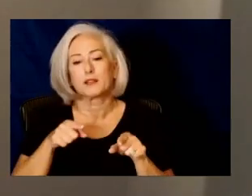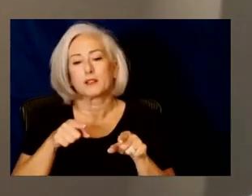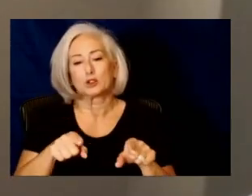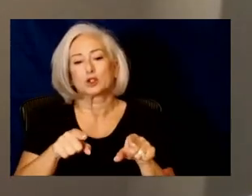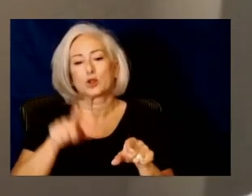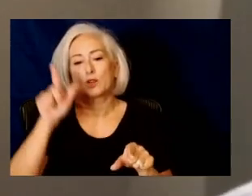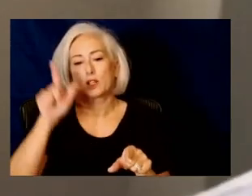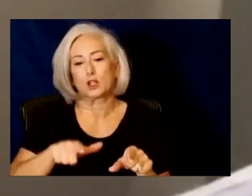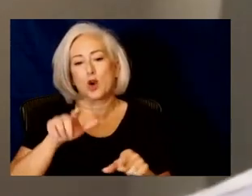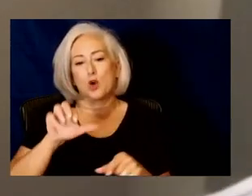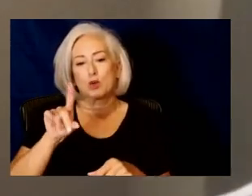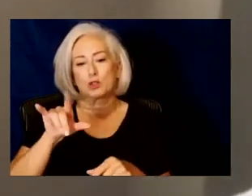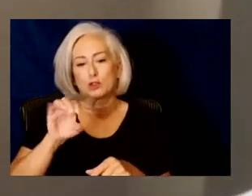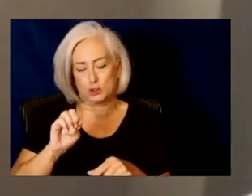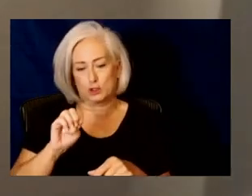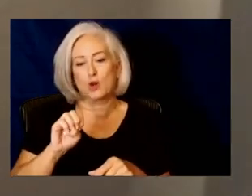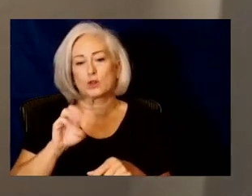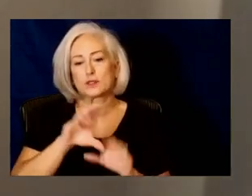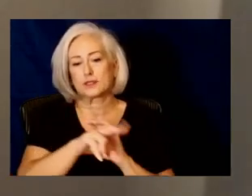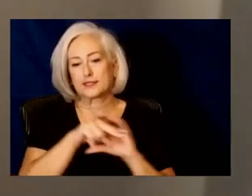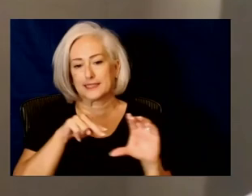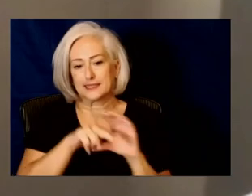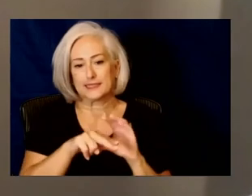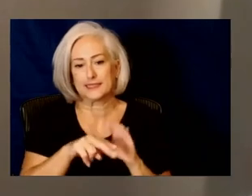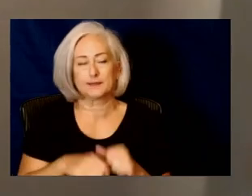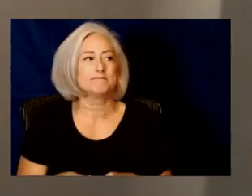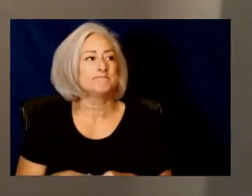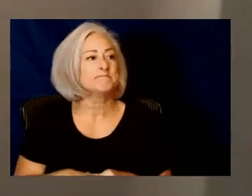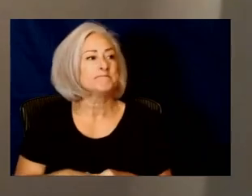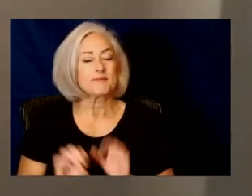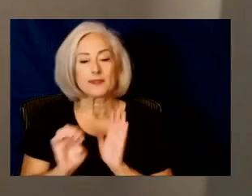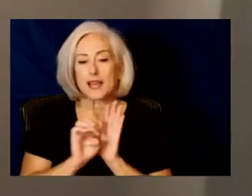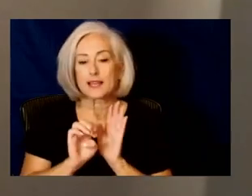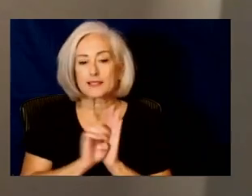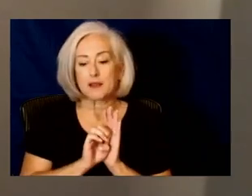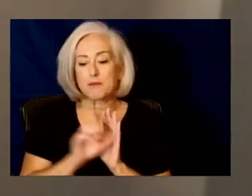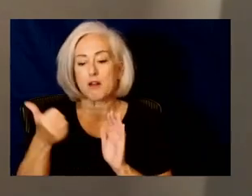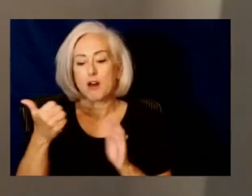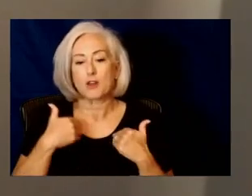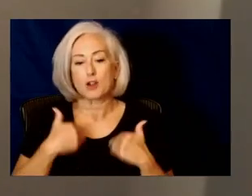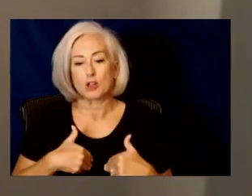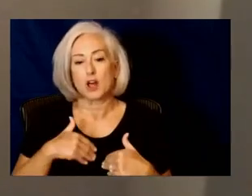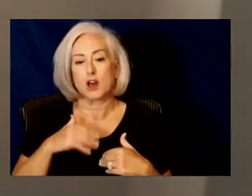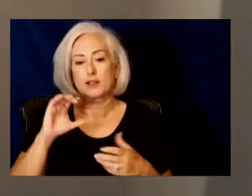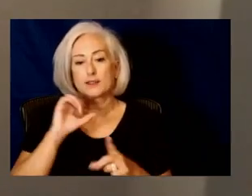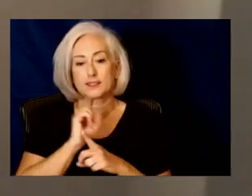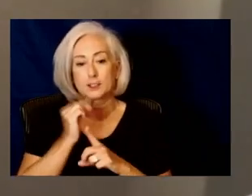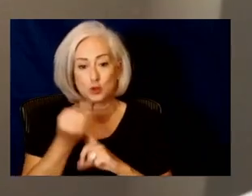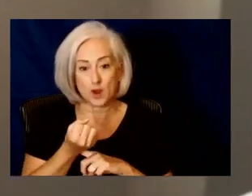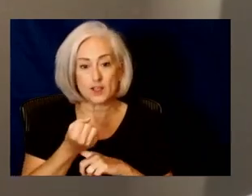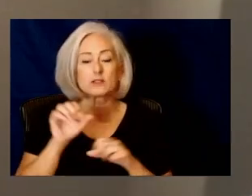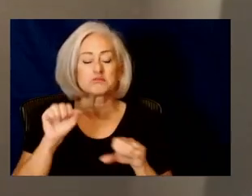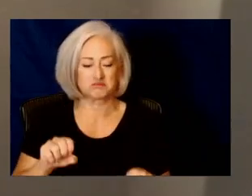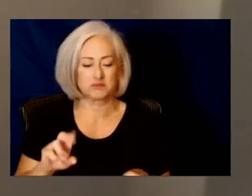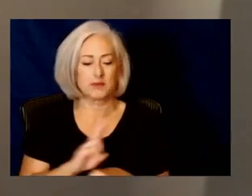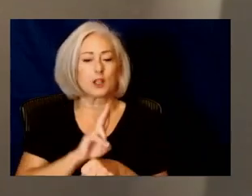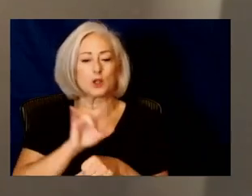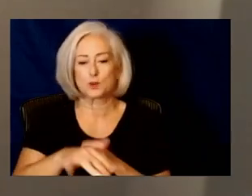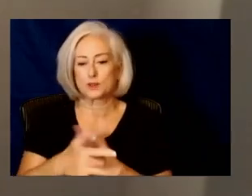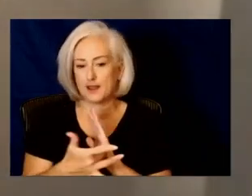CT. But yes, for example, other people with other lung conditions will use this same technology frequently to help